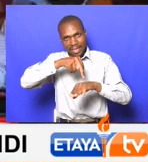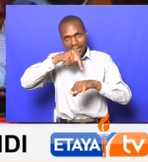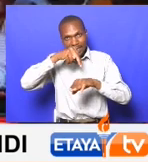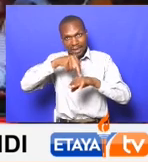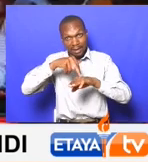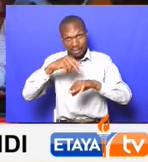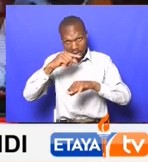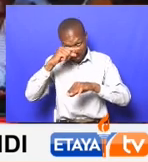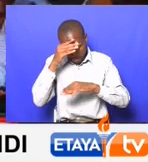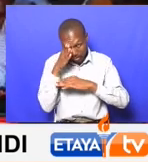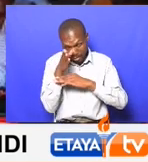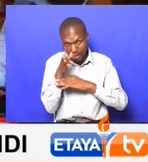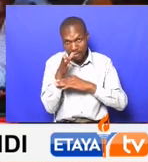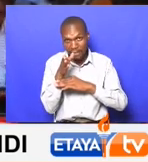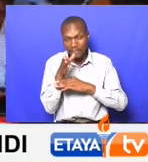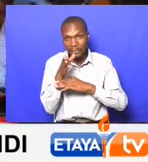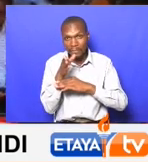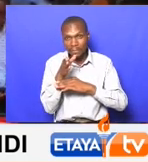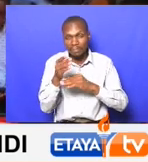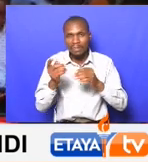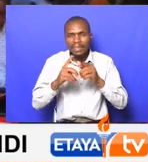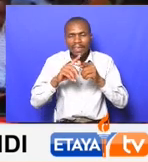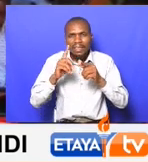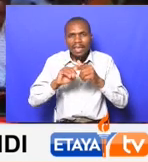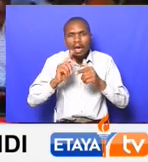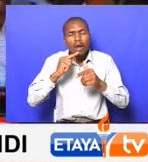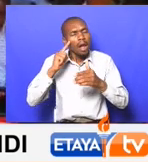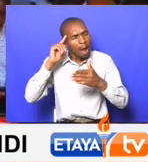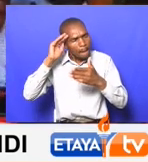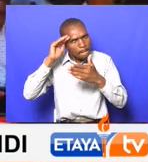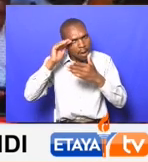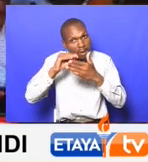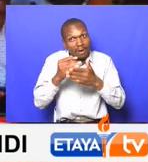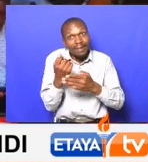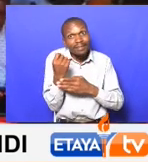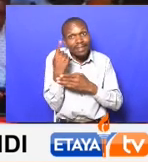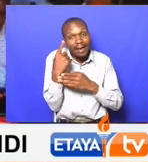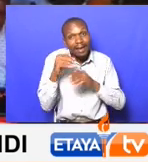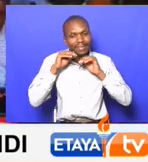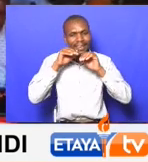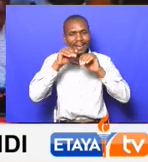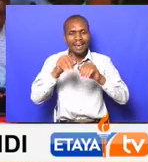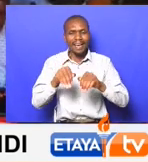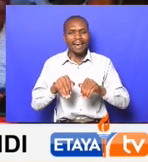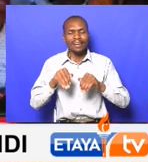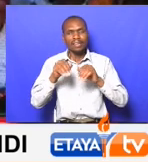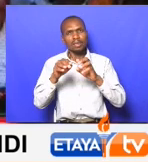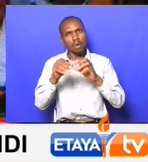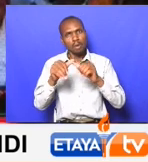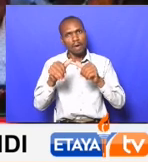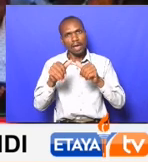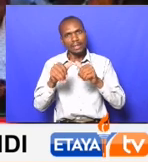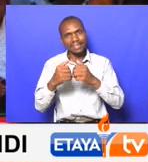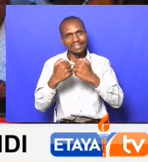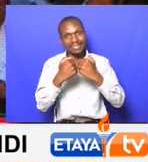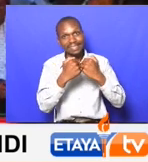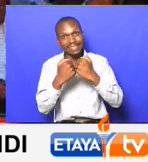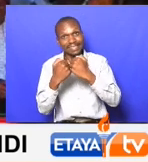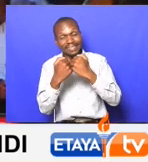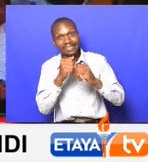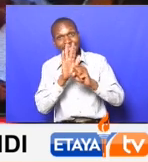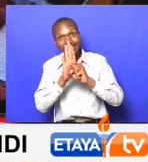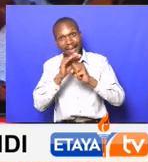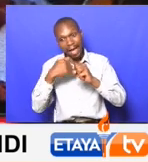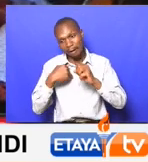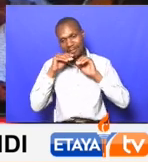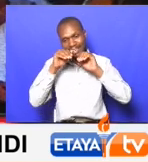government should, and I believe, understand that agriculture is the goal. The challenge or the challenges we